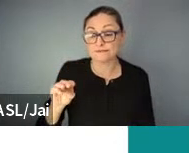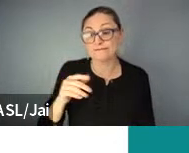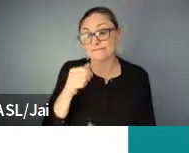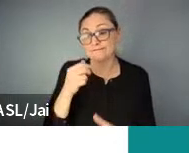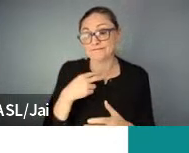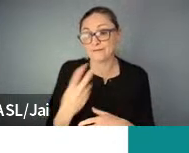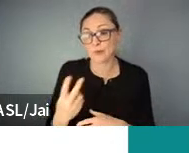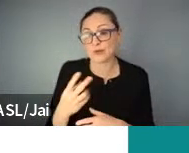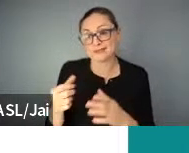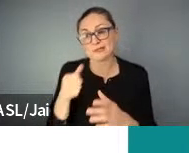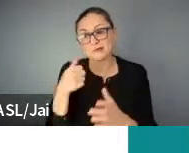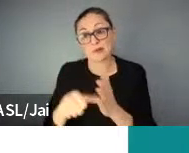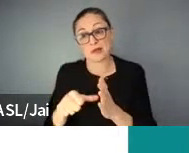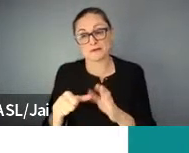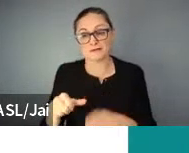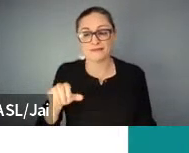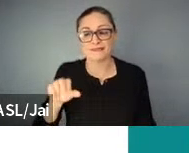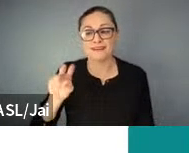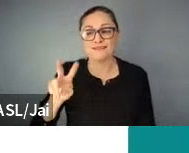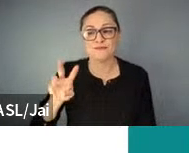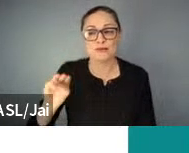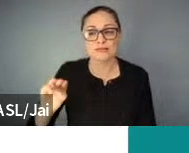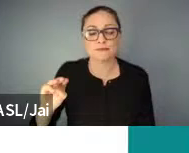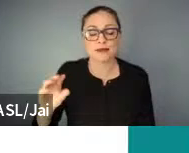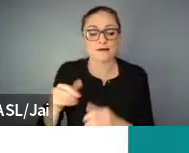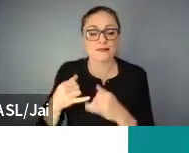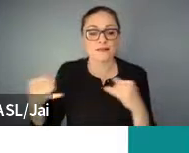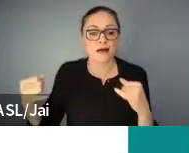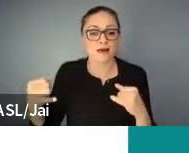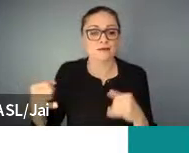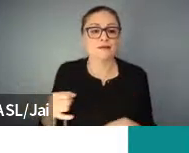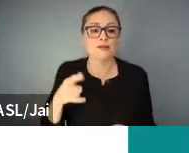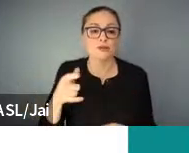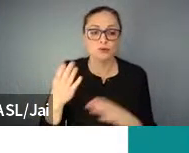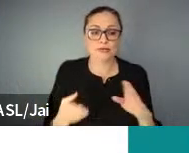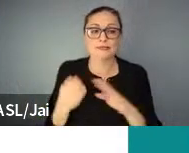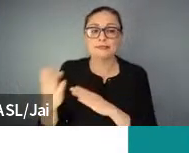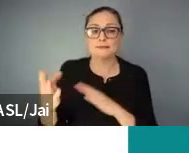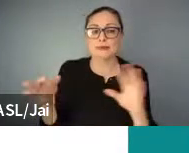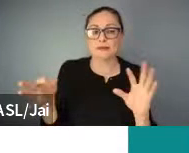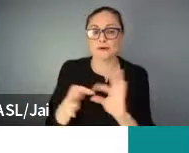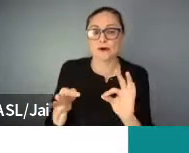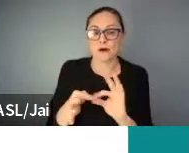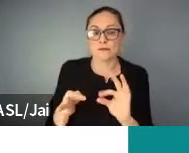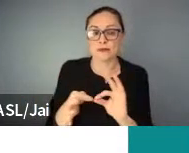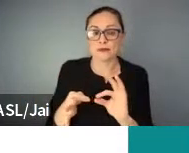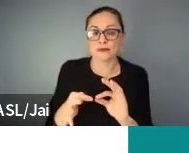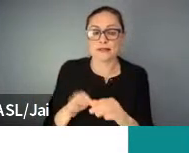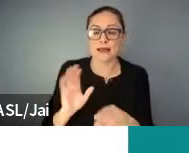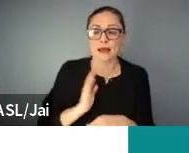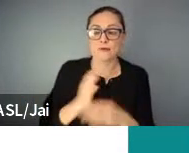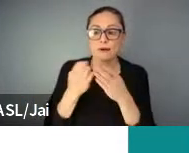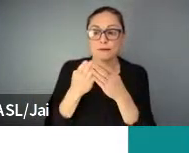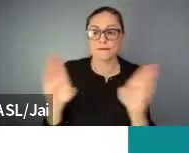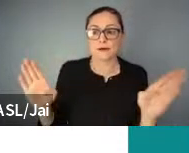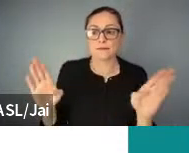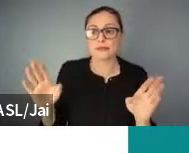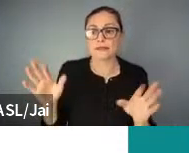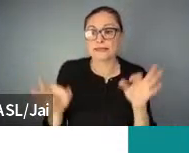You can, thank you. You can submit a comment at our public hearing in